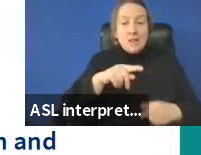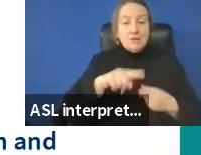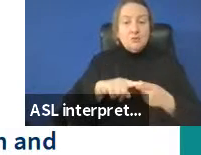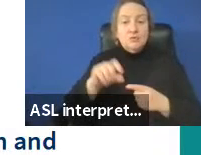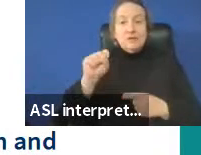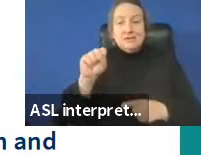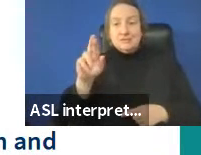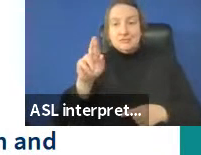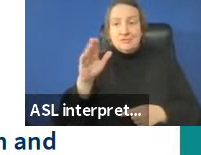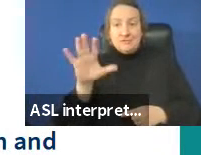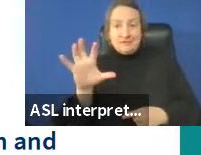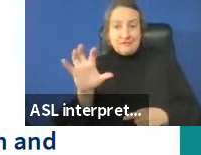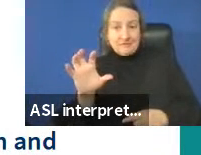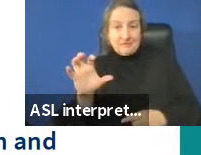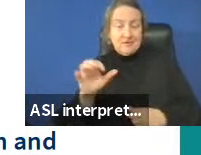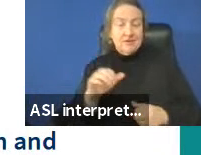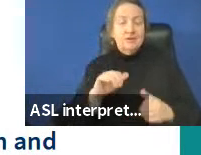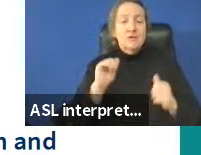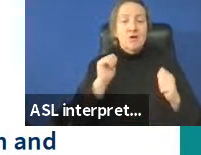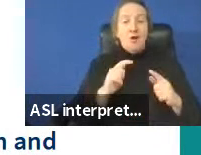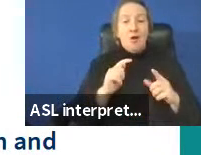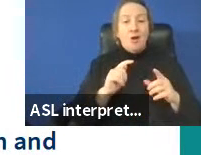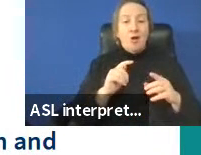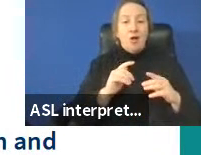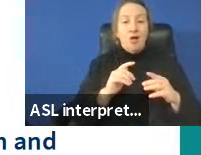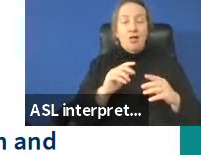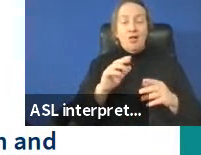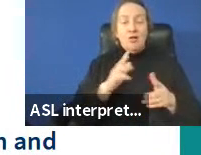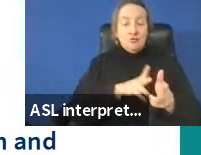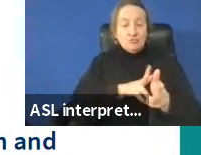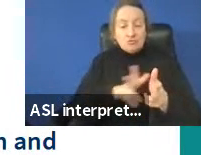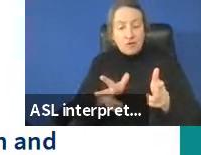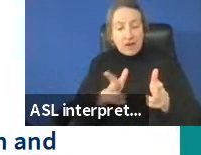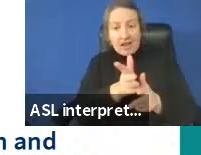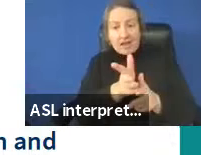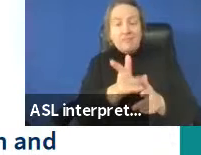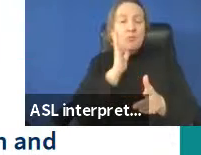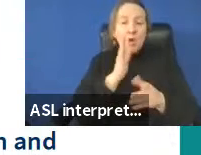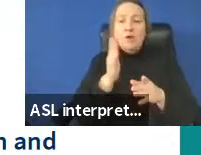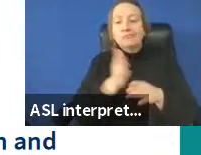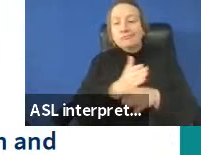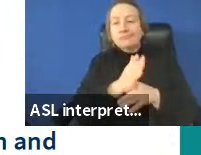we're reconstructing all the ramps, improving safety by